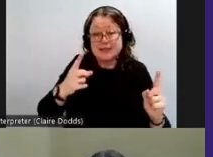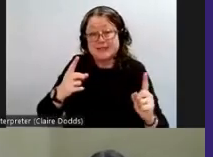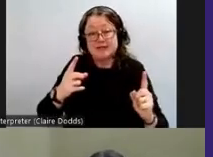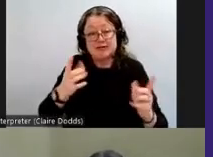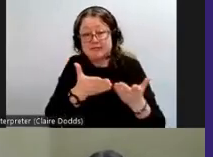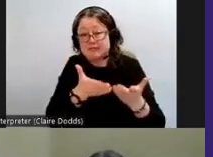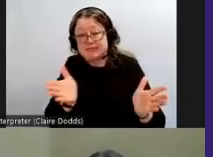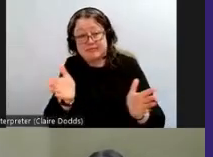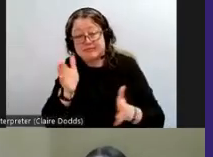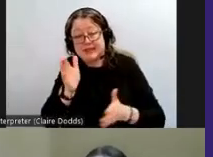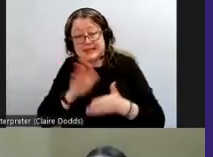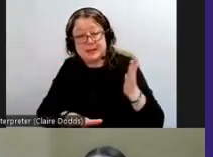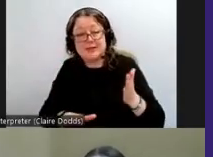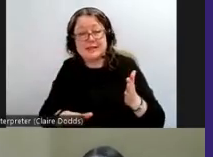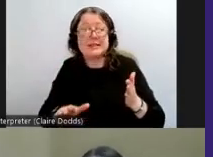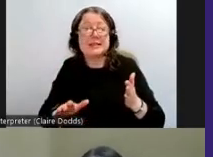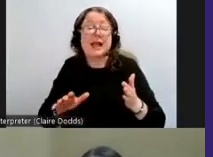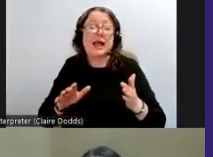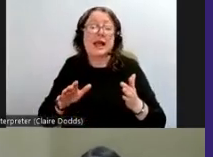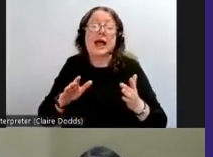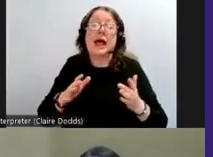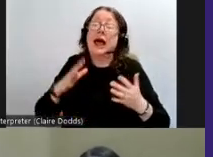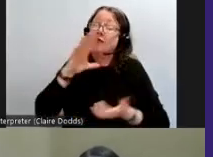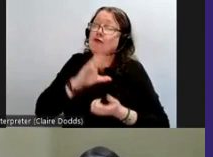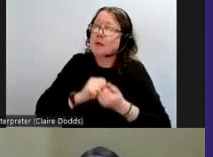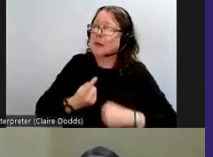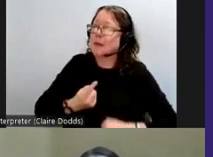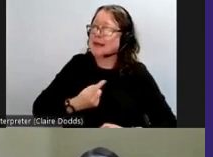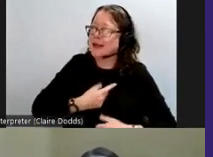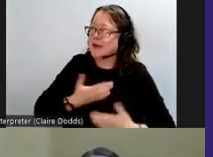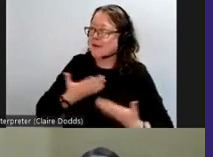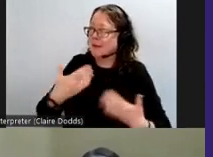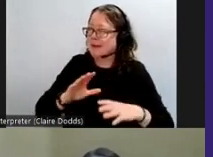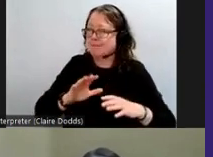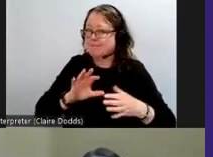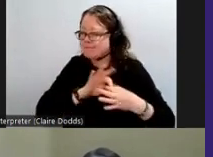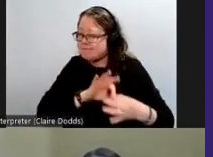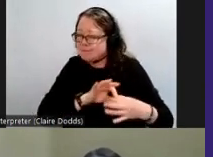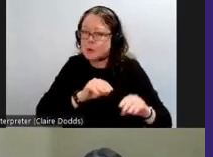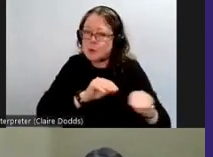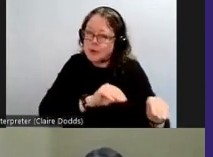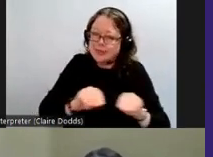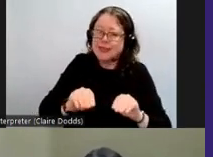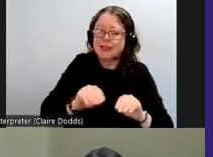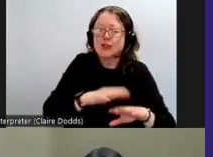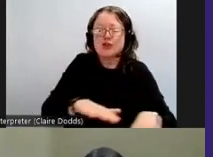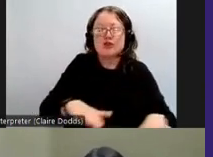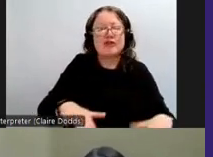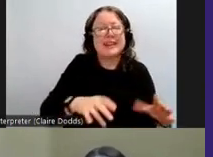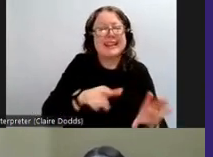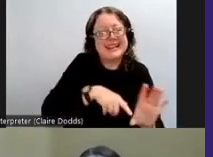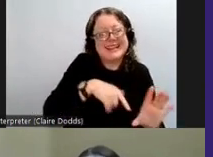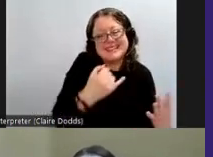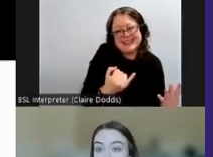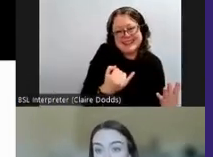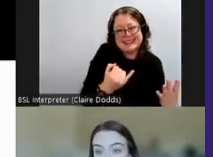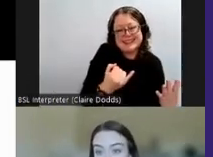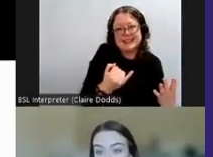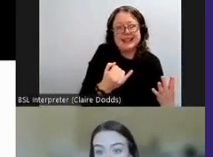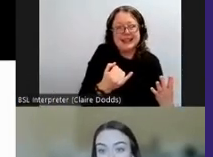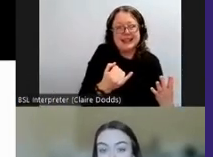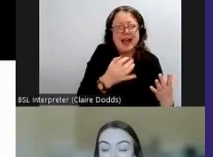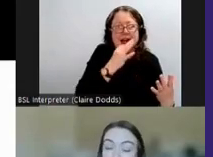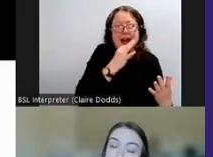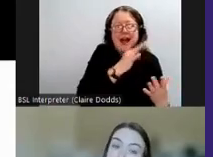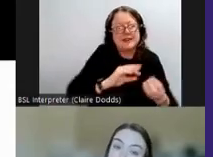remember doing creative writing with a year 6 class, and the difference between the children that had walked through a forest describing a